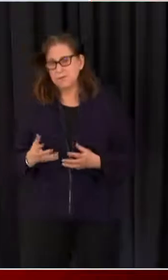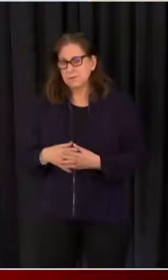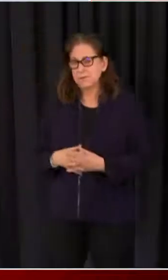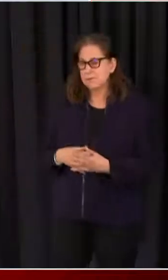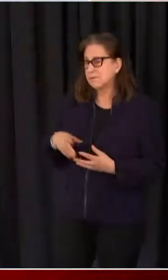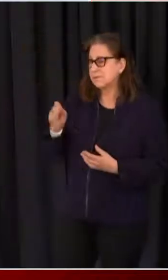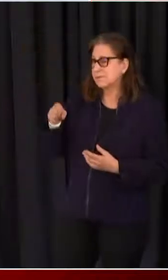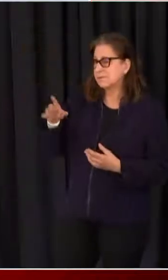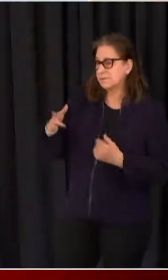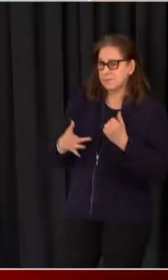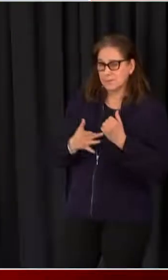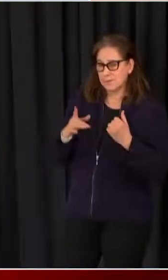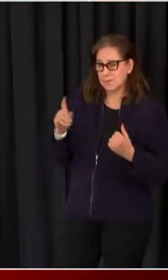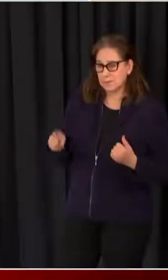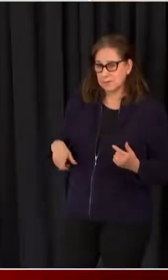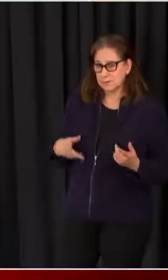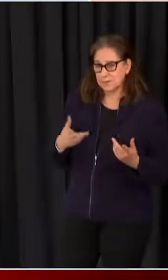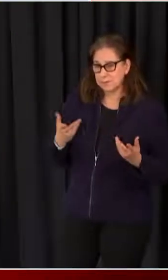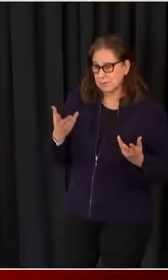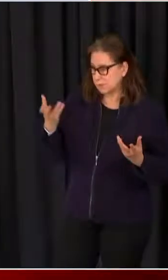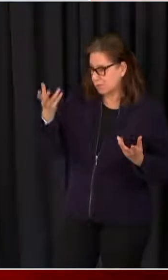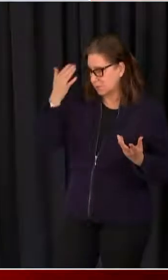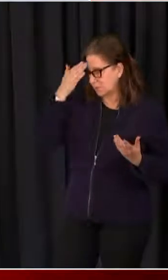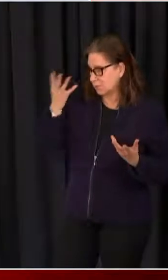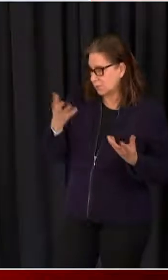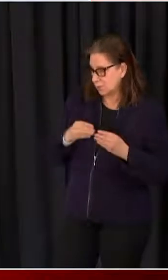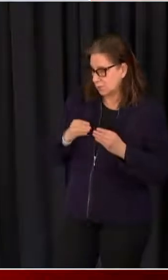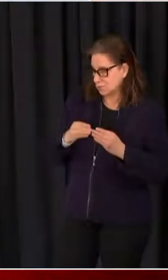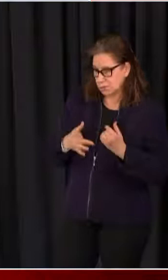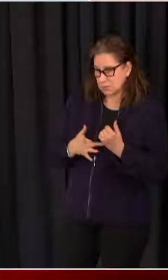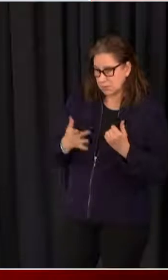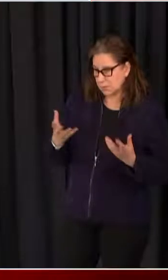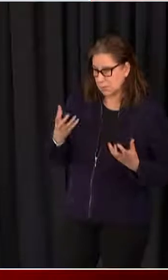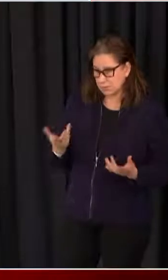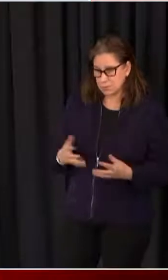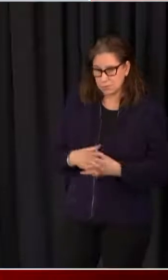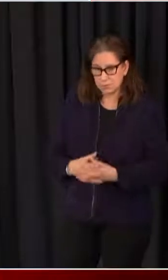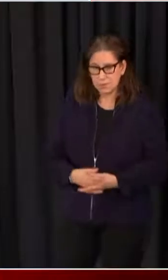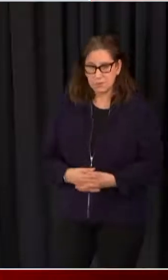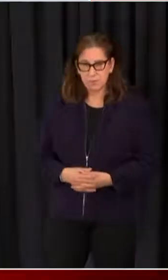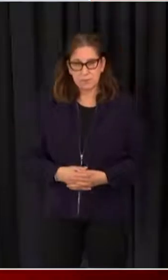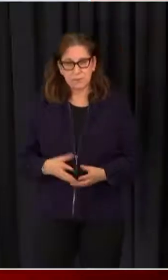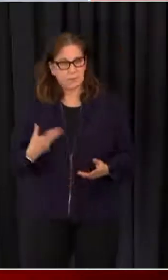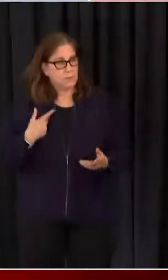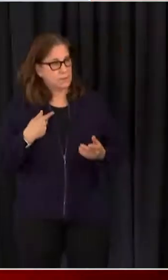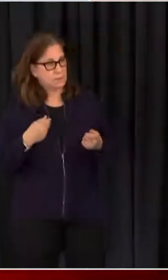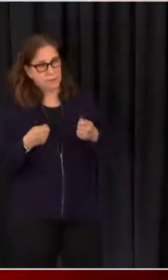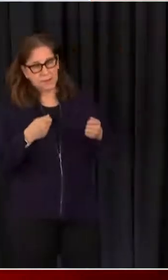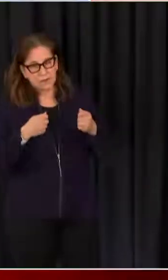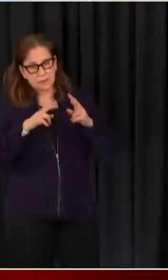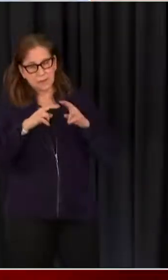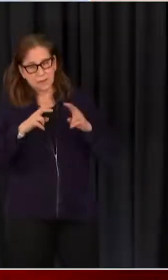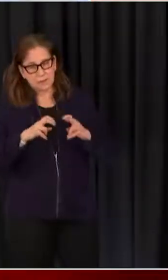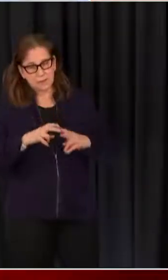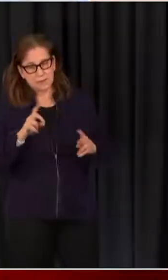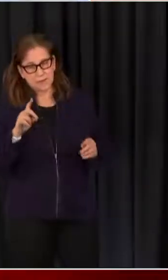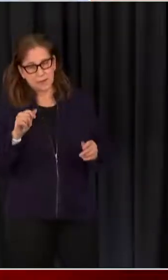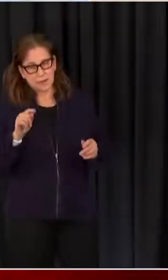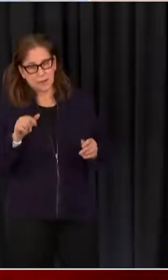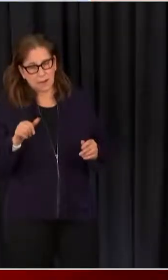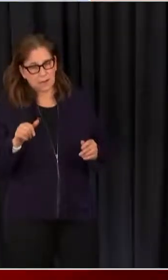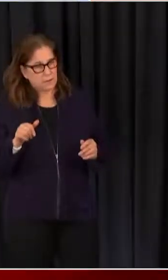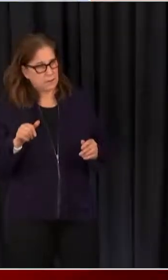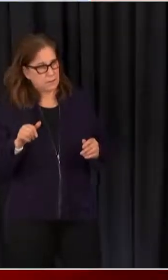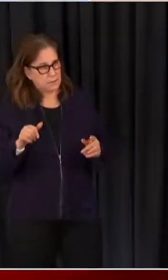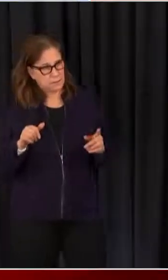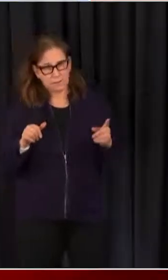very technical question. I mean, how much technical stuff do you want to know? But we manage and analyze data frequently at